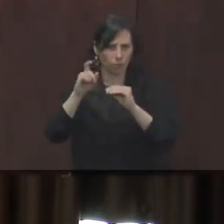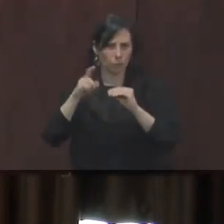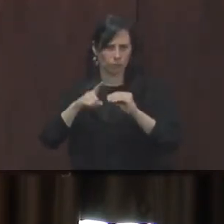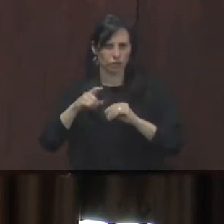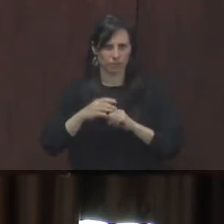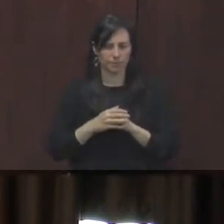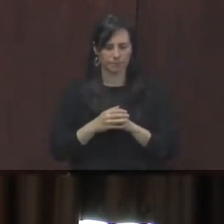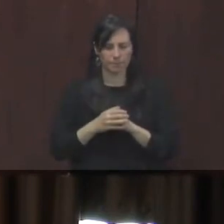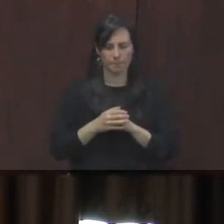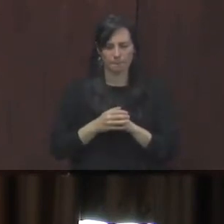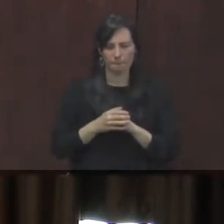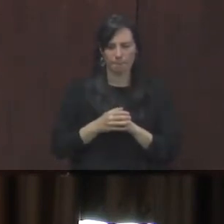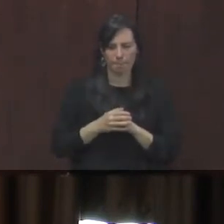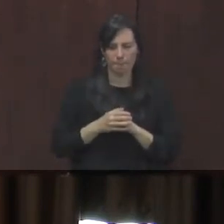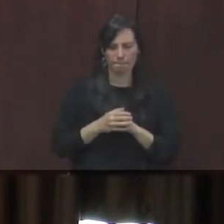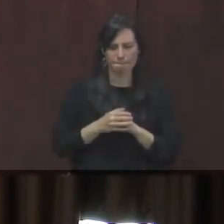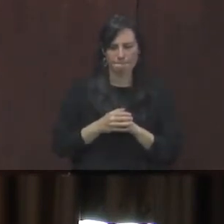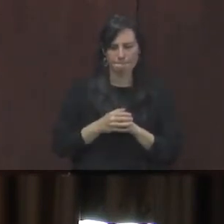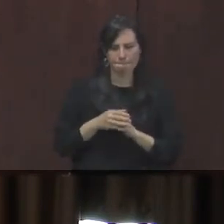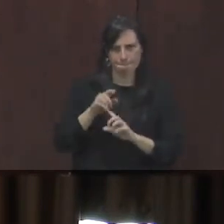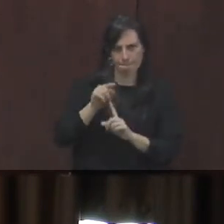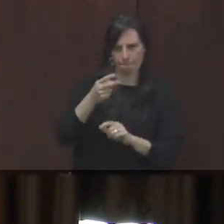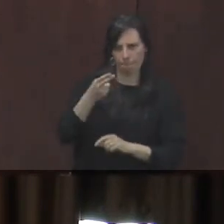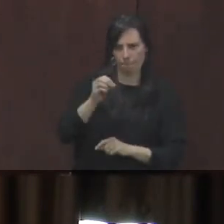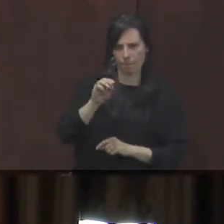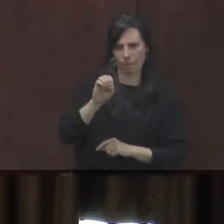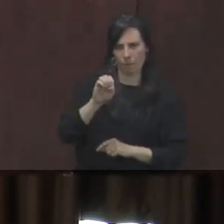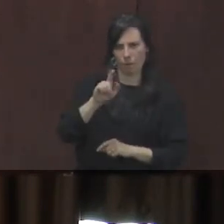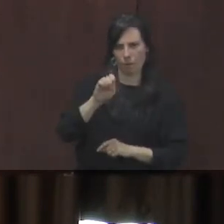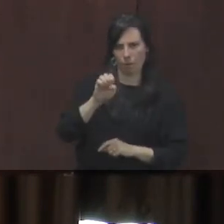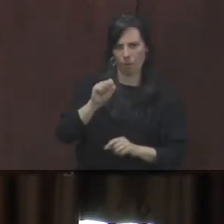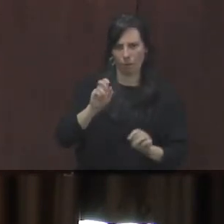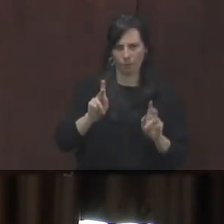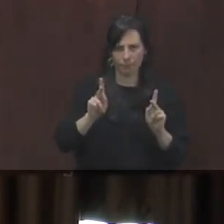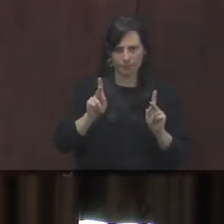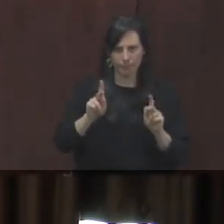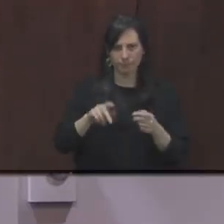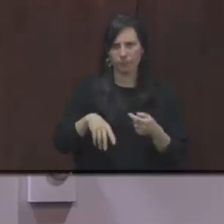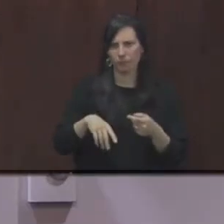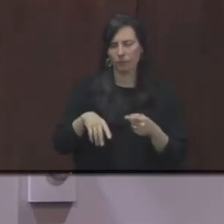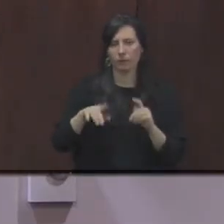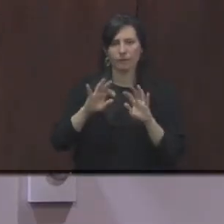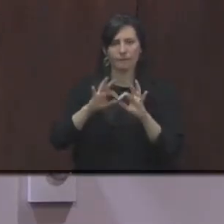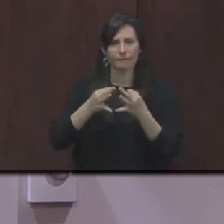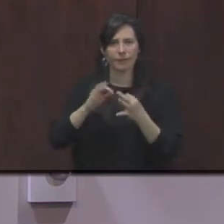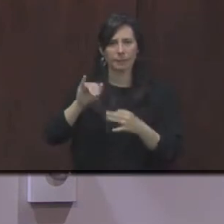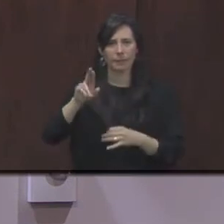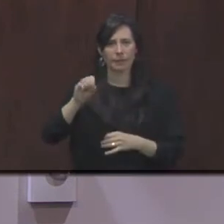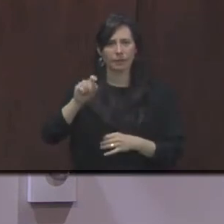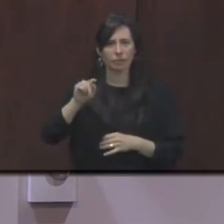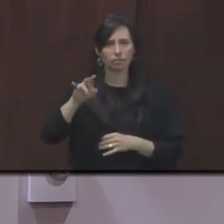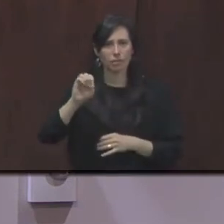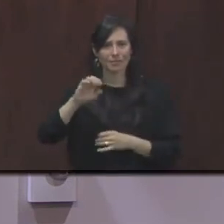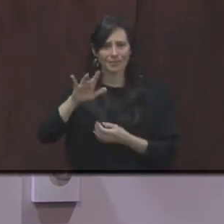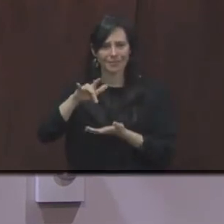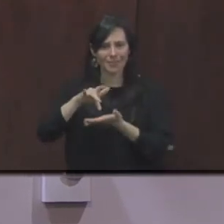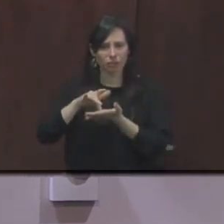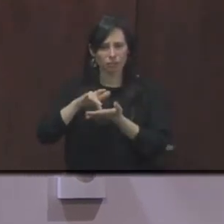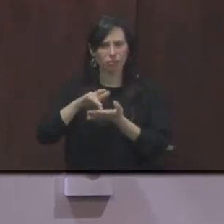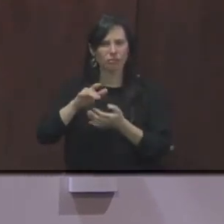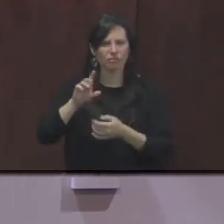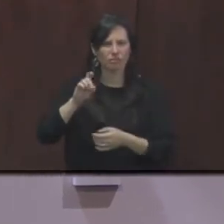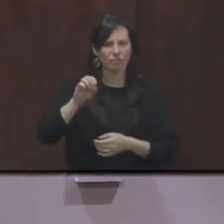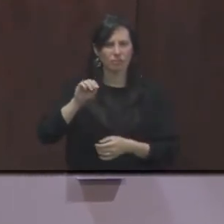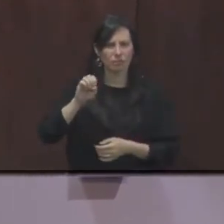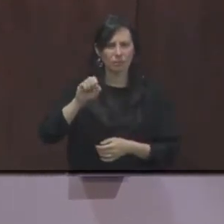thinking about the homeless, and I'm also thinking about some of our partners with the Family Justice Center that work in the domestic violence space, nonprofits, that sort of